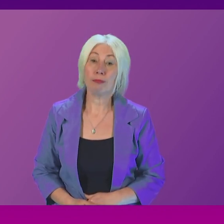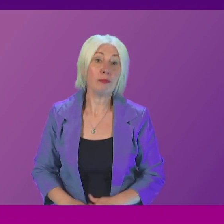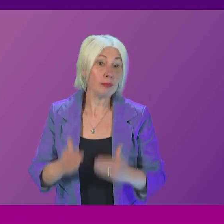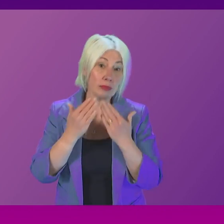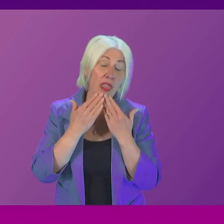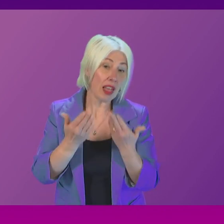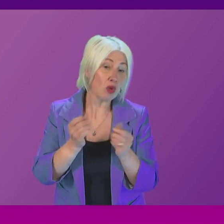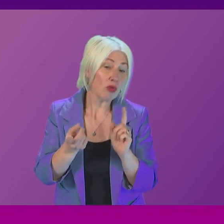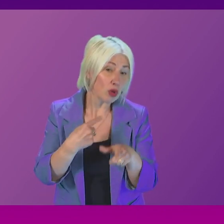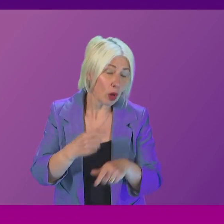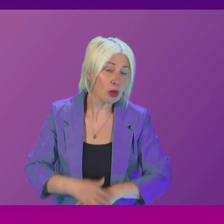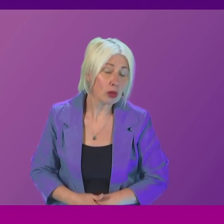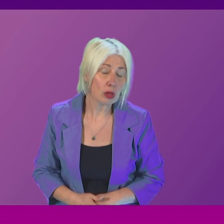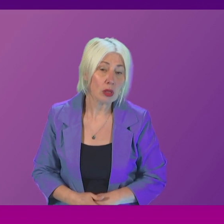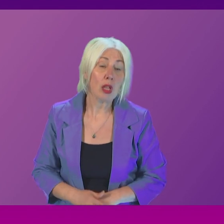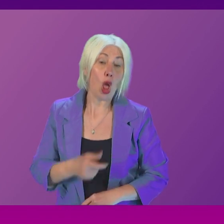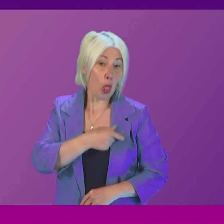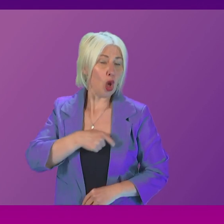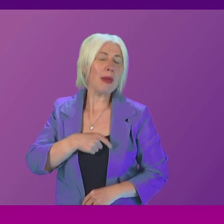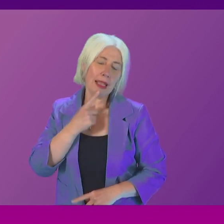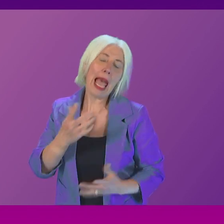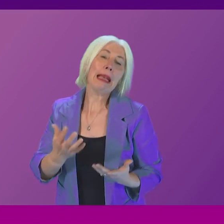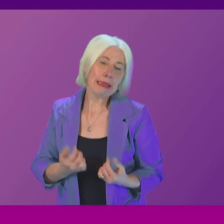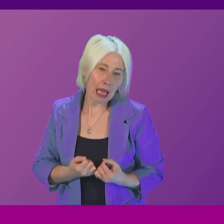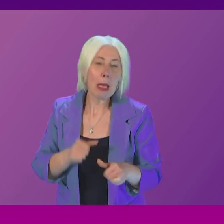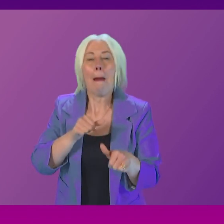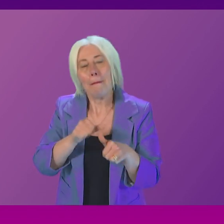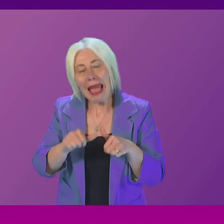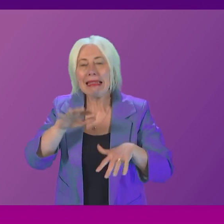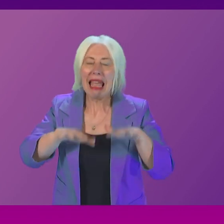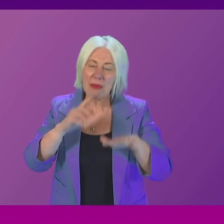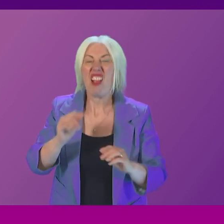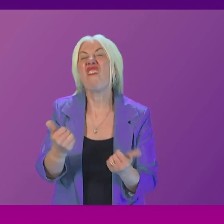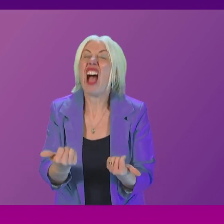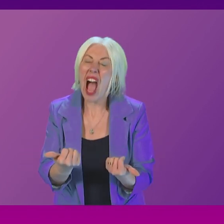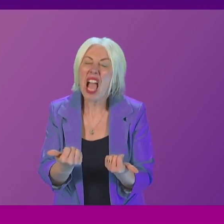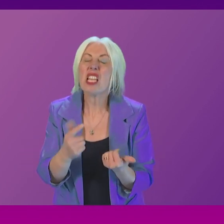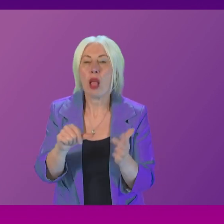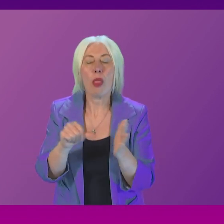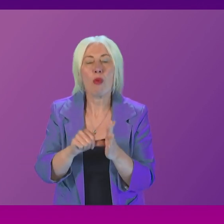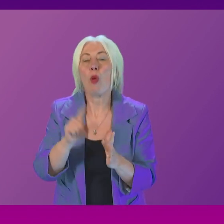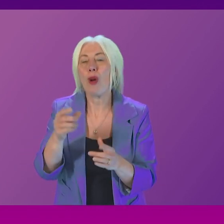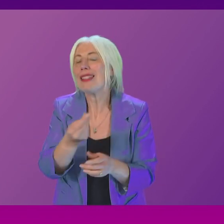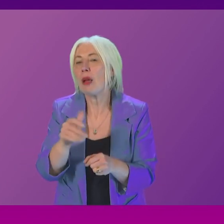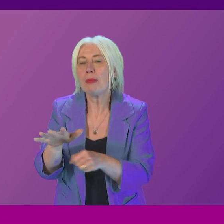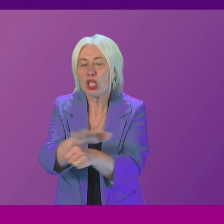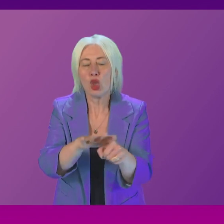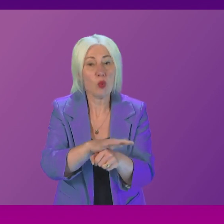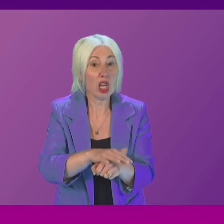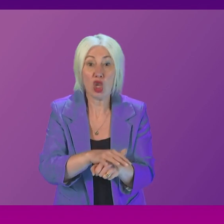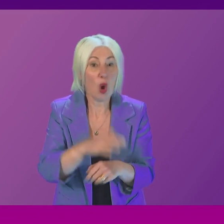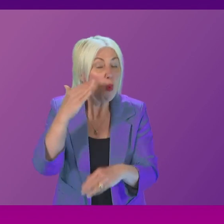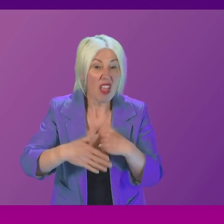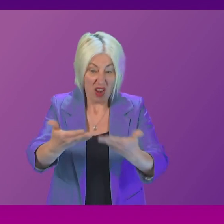for that response. And I mean, I think the committee accepts that, you know, best estimates is fine. I think the problem is that in some cases we've not even